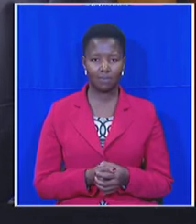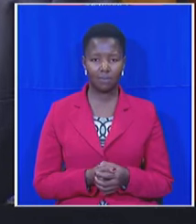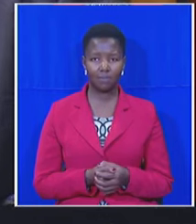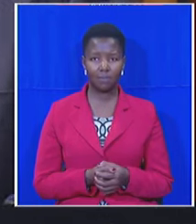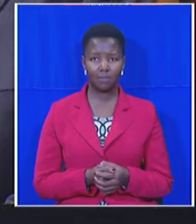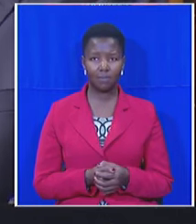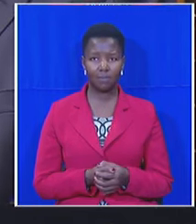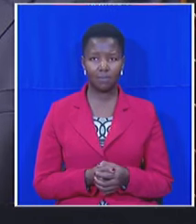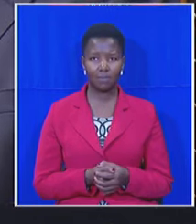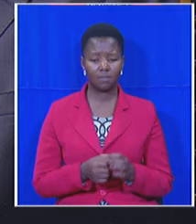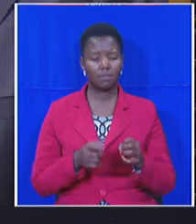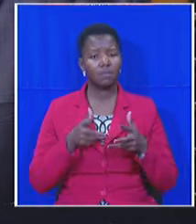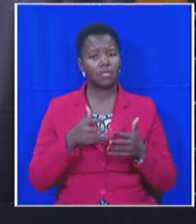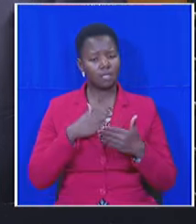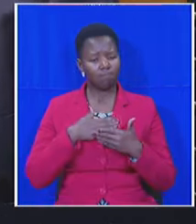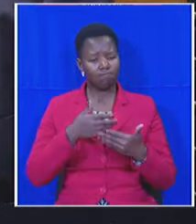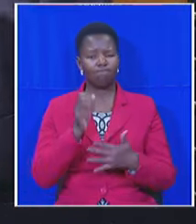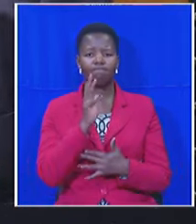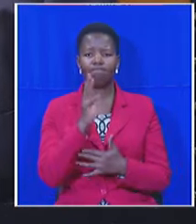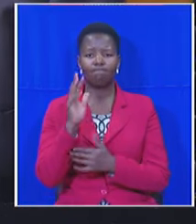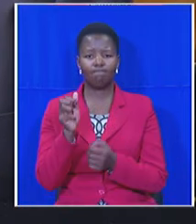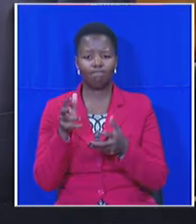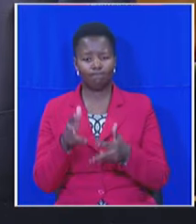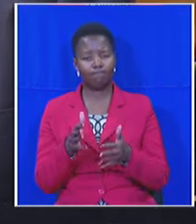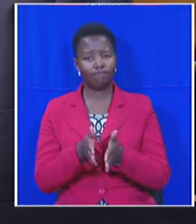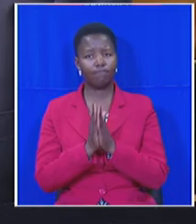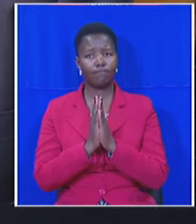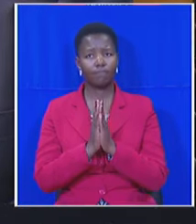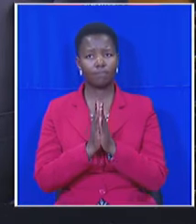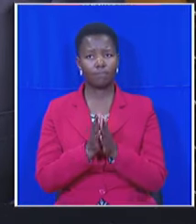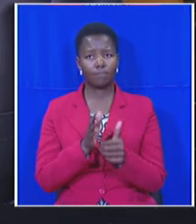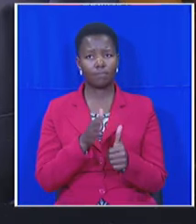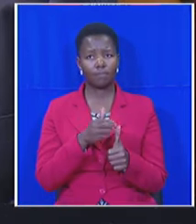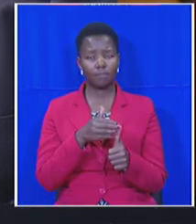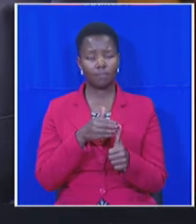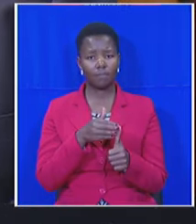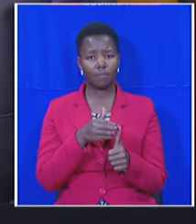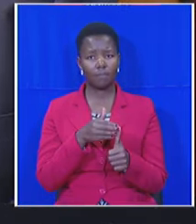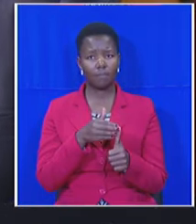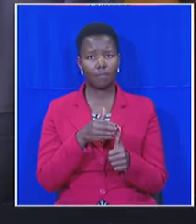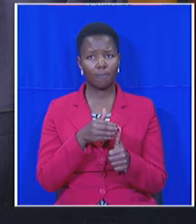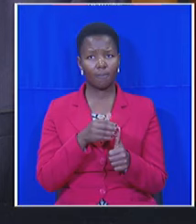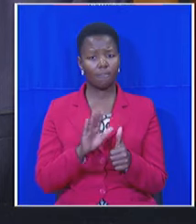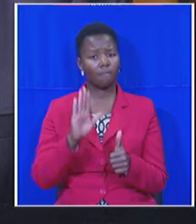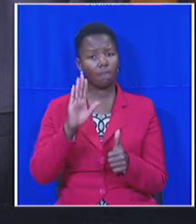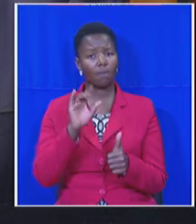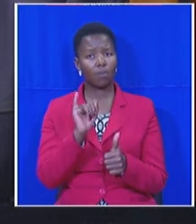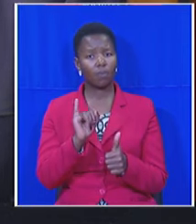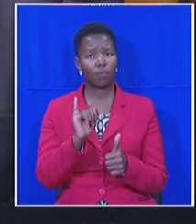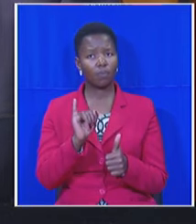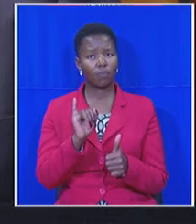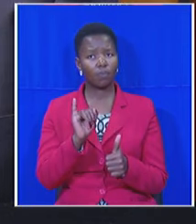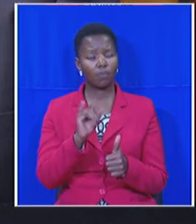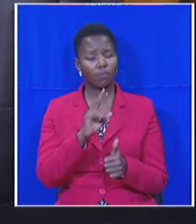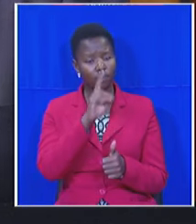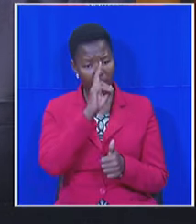Declaration of vote having been requested, we now call upon the first, who has indicated, Honorable